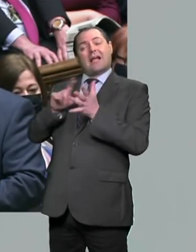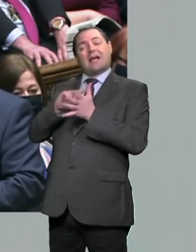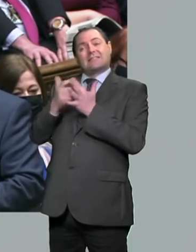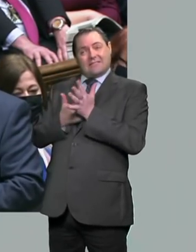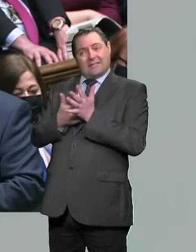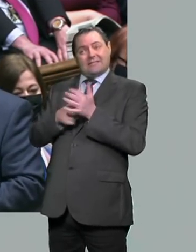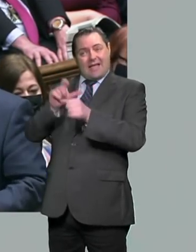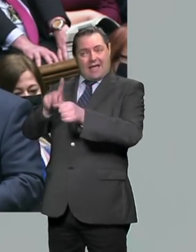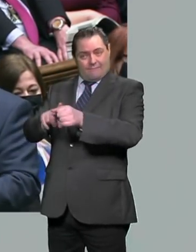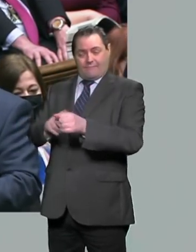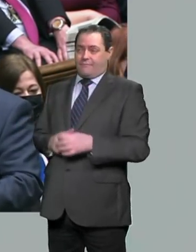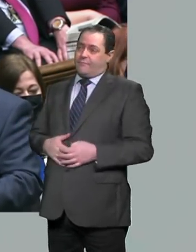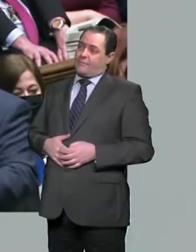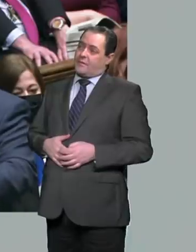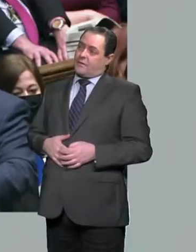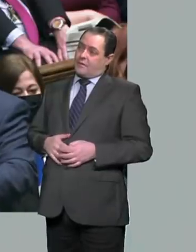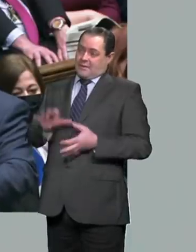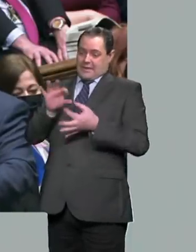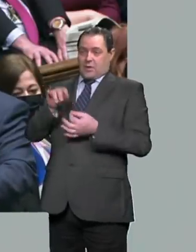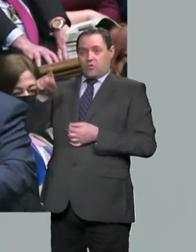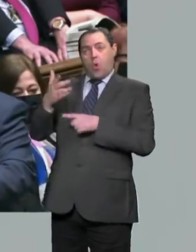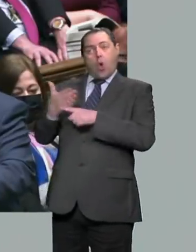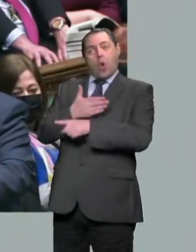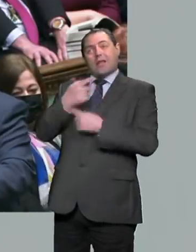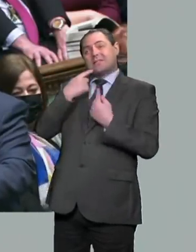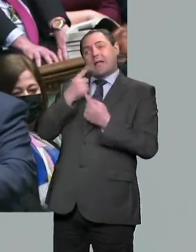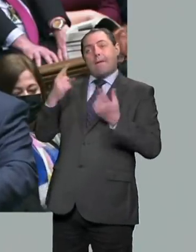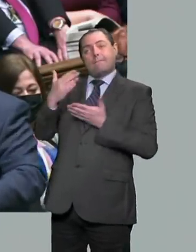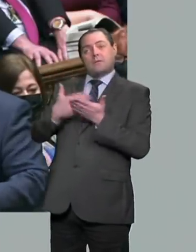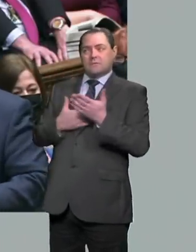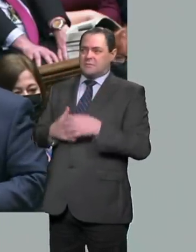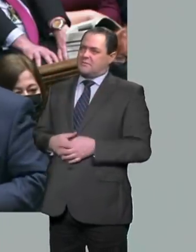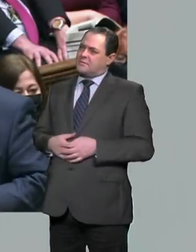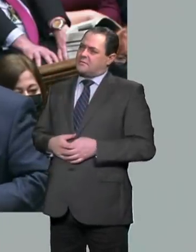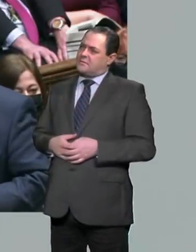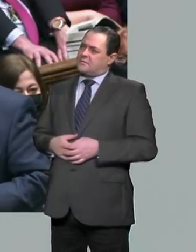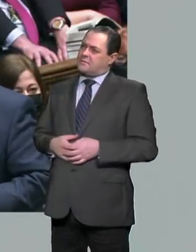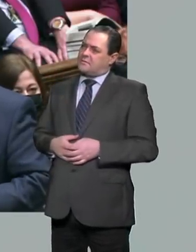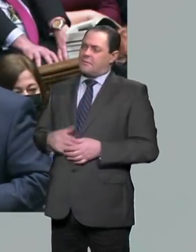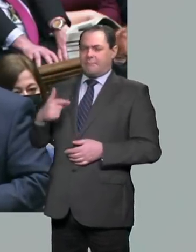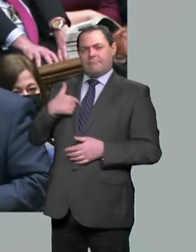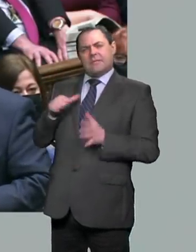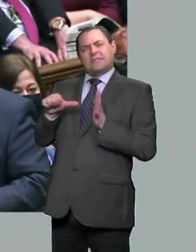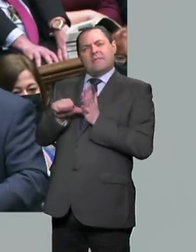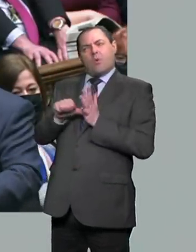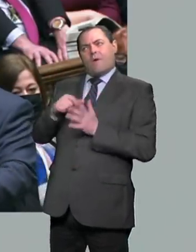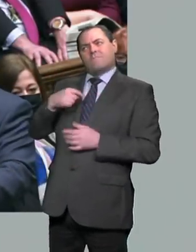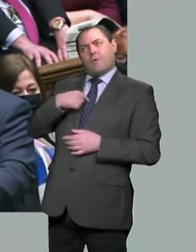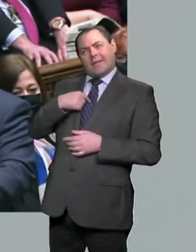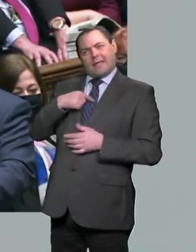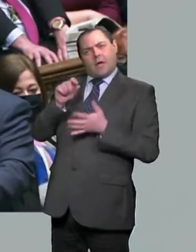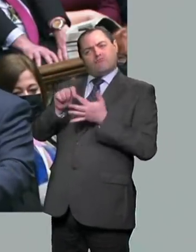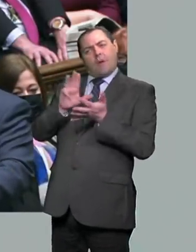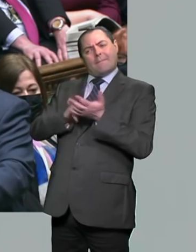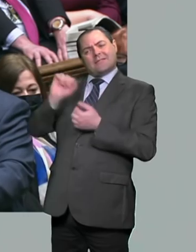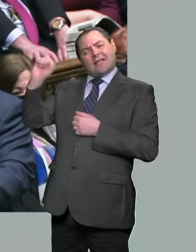Mr. Speaker, just in relation to your earlier statement, I have a difficulty reconciling the Prime Minister's version